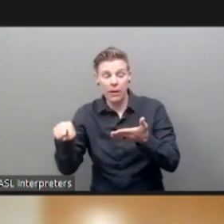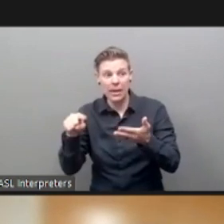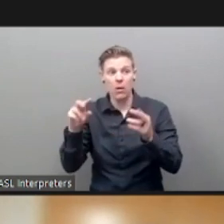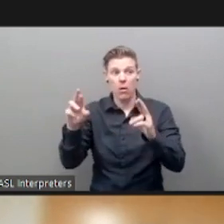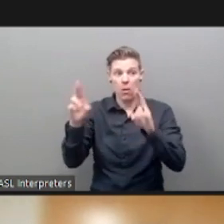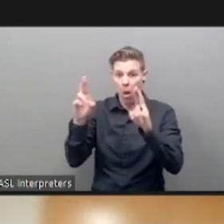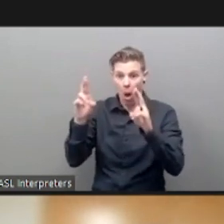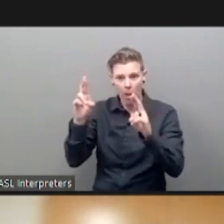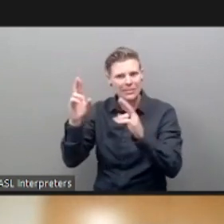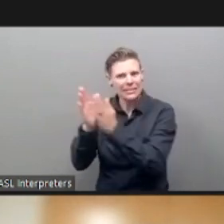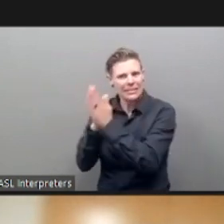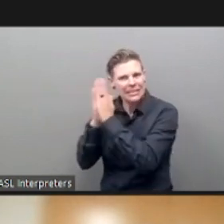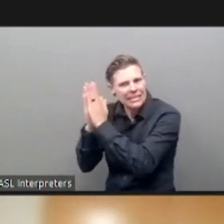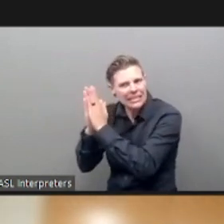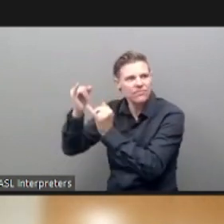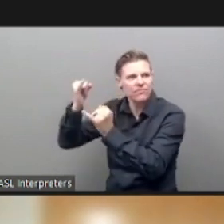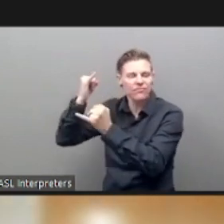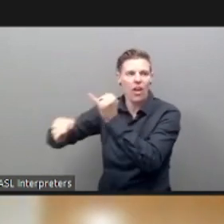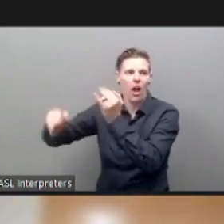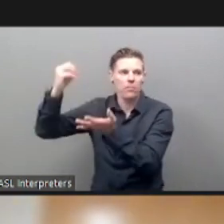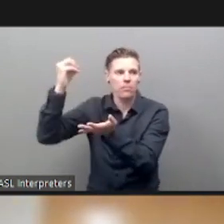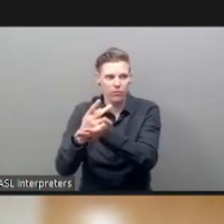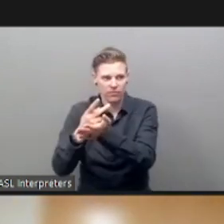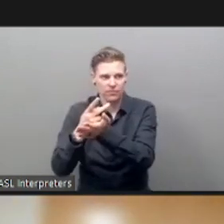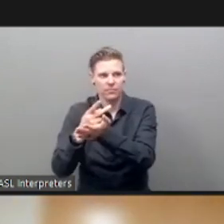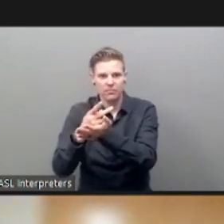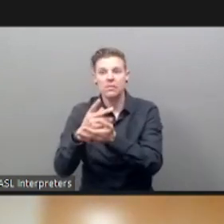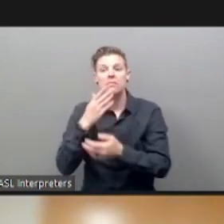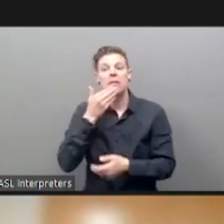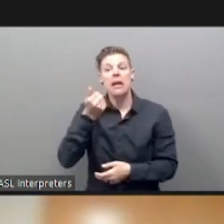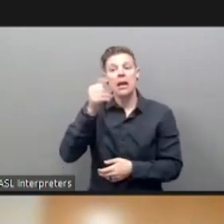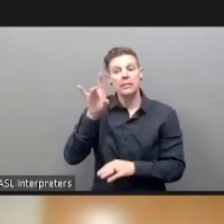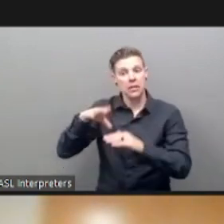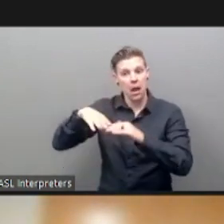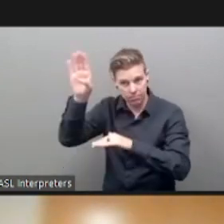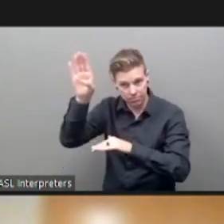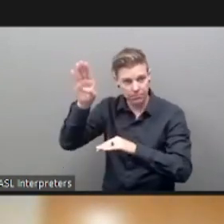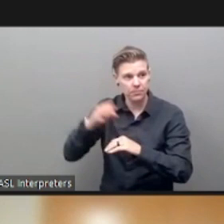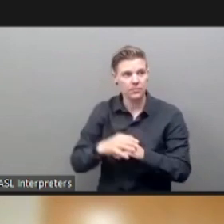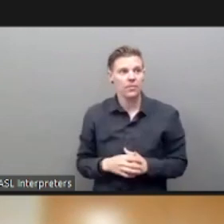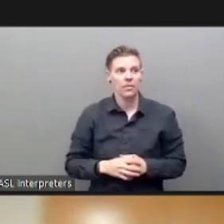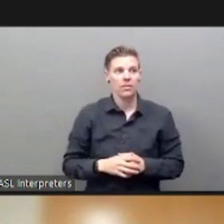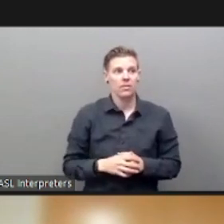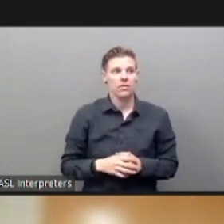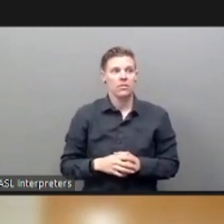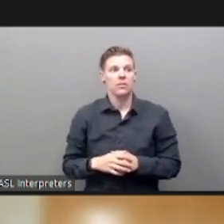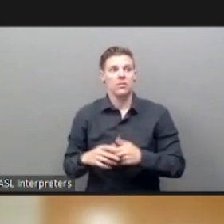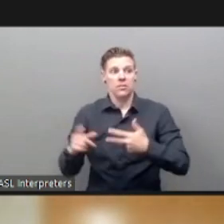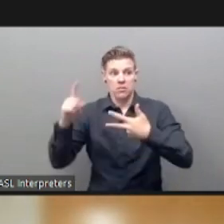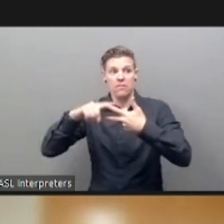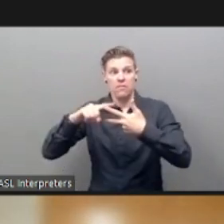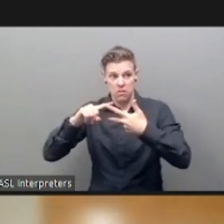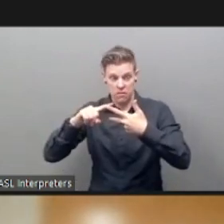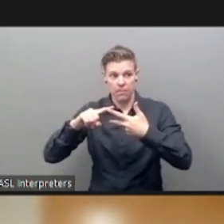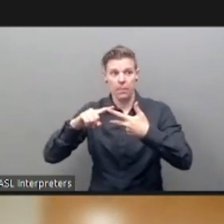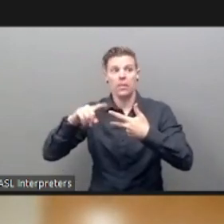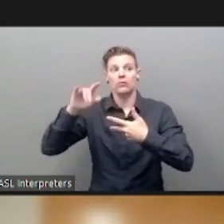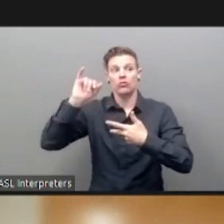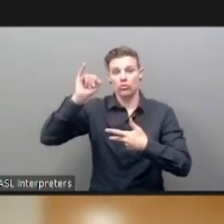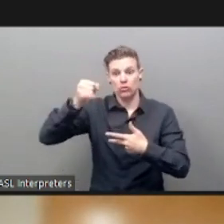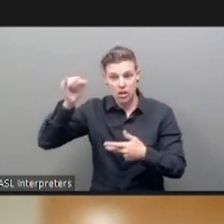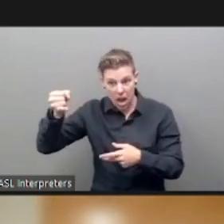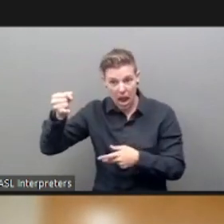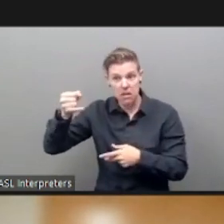those who are 18 and older. And then at least 2 months after a single dose of the primary vaccine will also